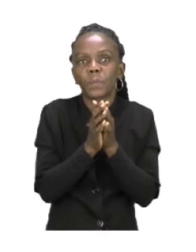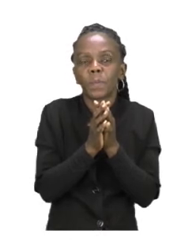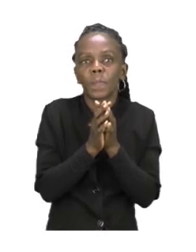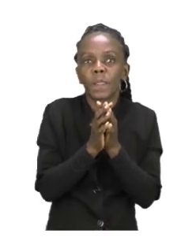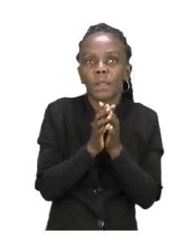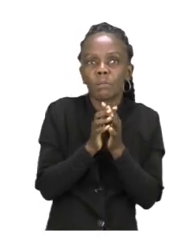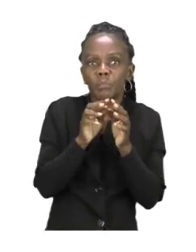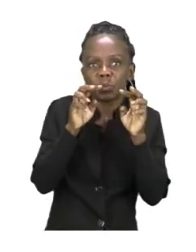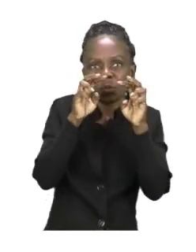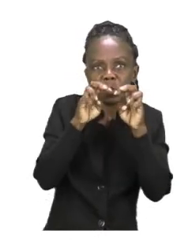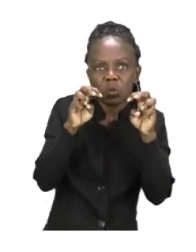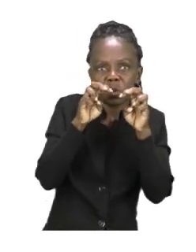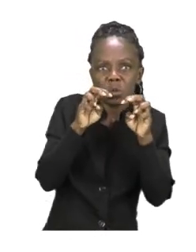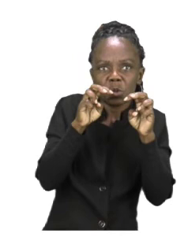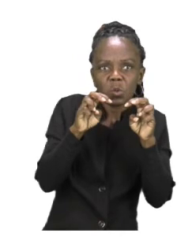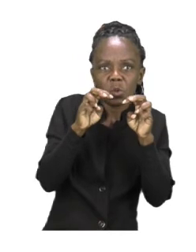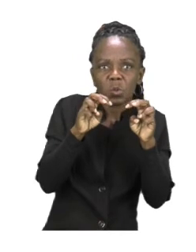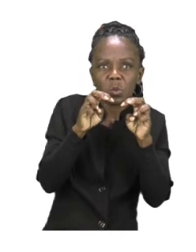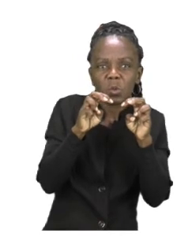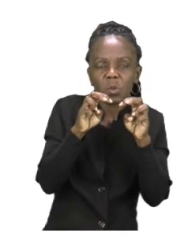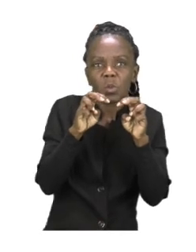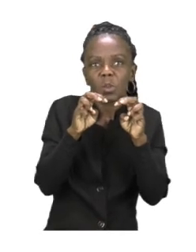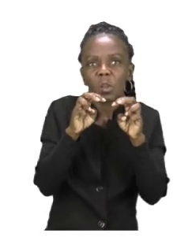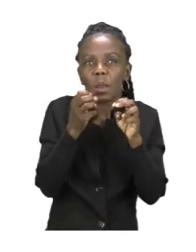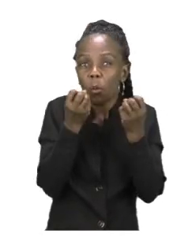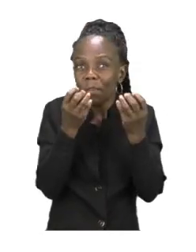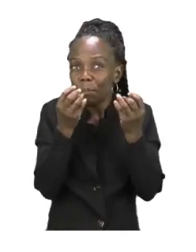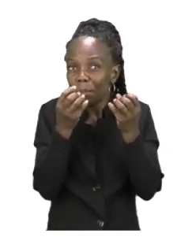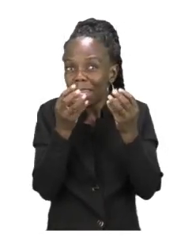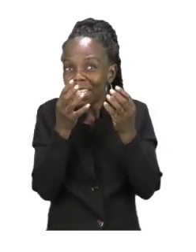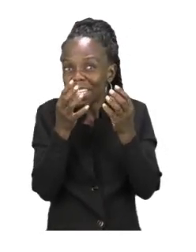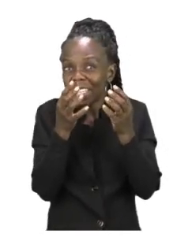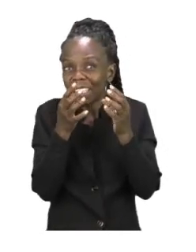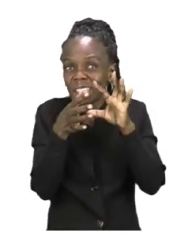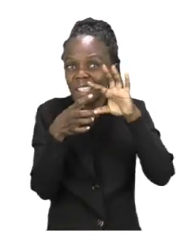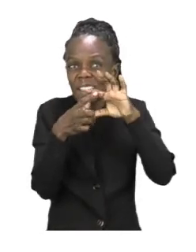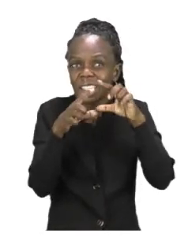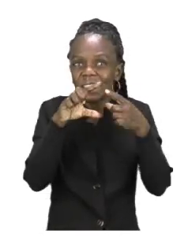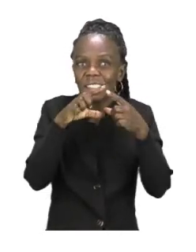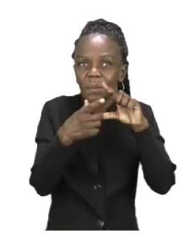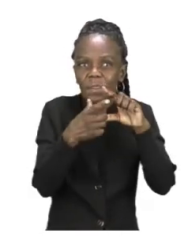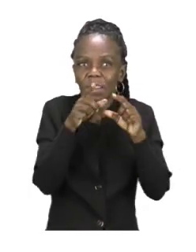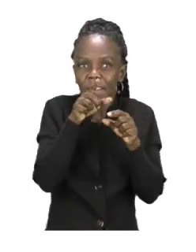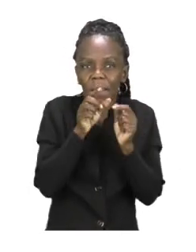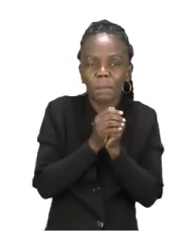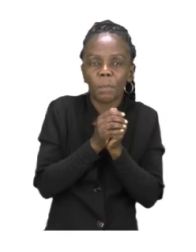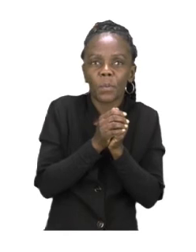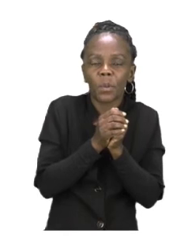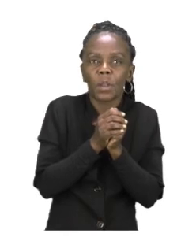squares and color them in. We have many shapes there, but you are being asked to color